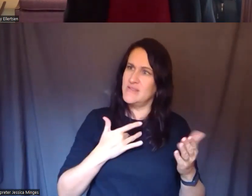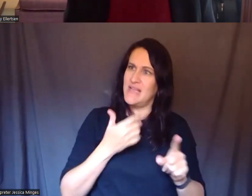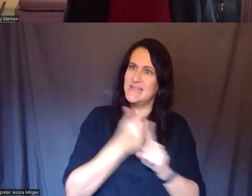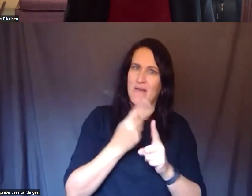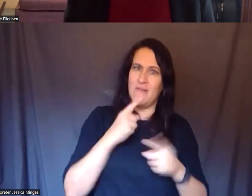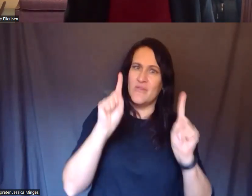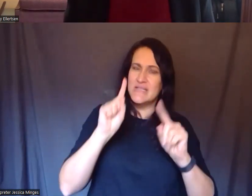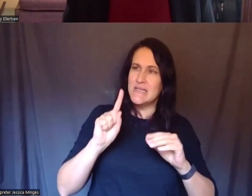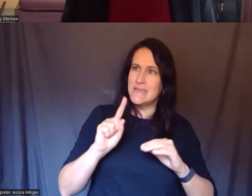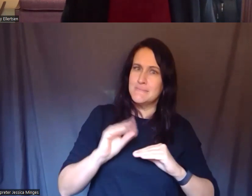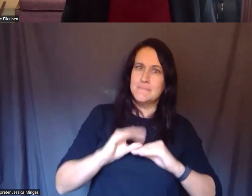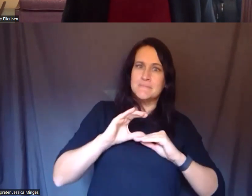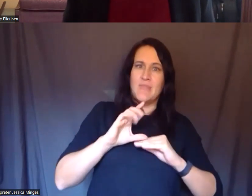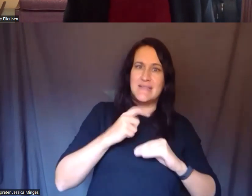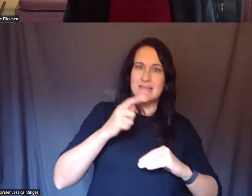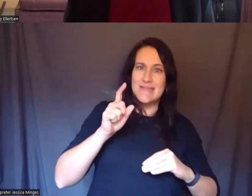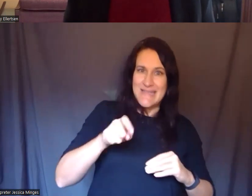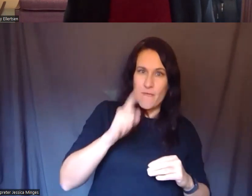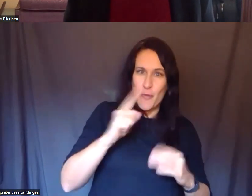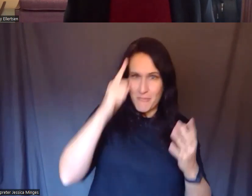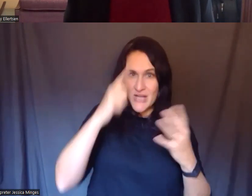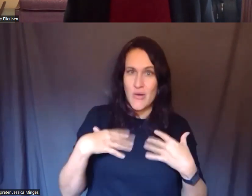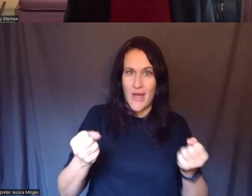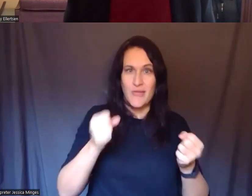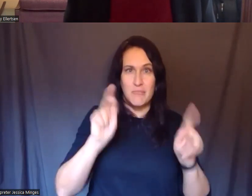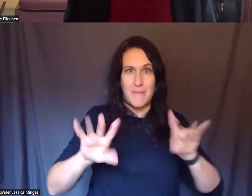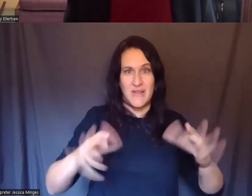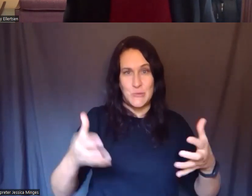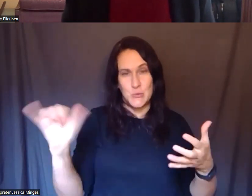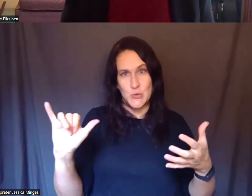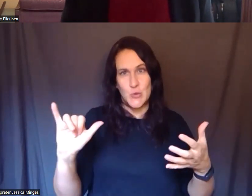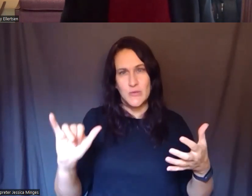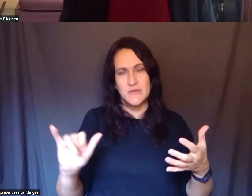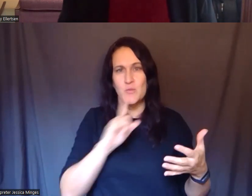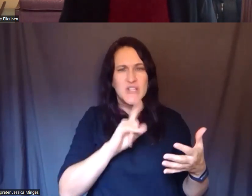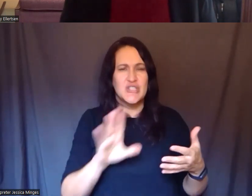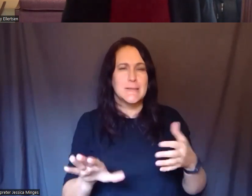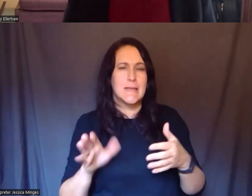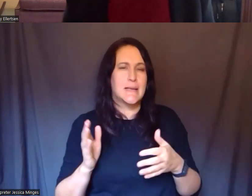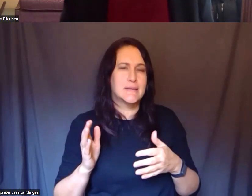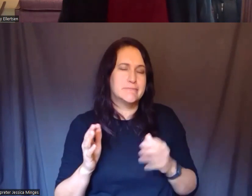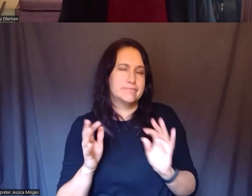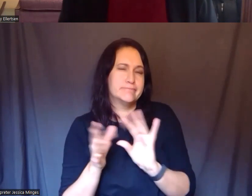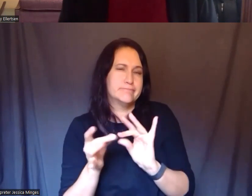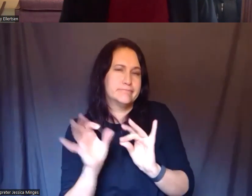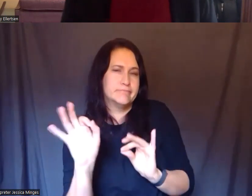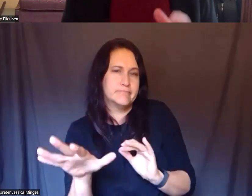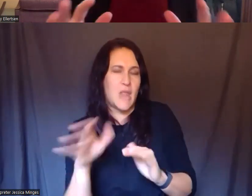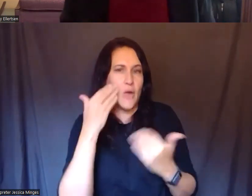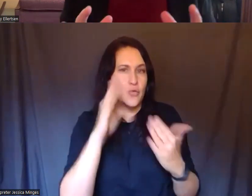so greatly needed in our mental health population. So it's just a side note. I don't know about